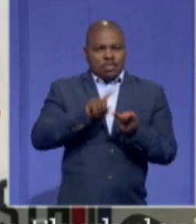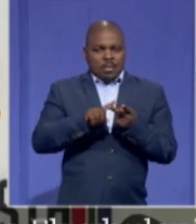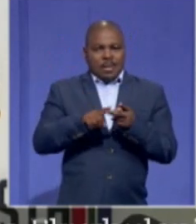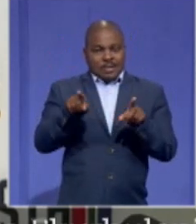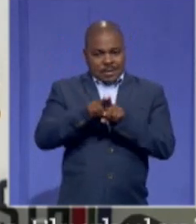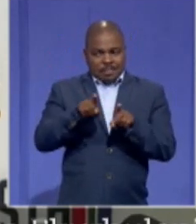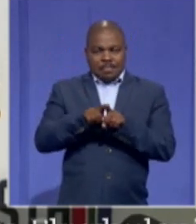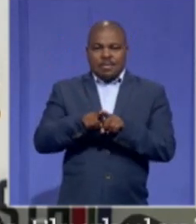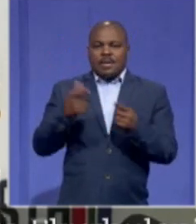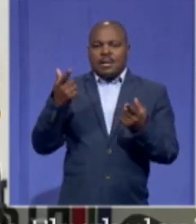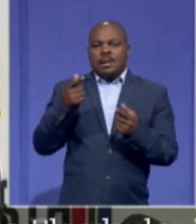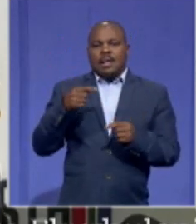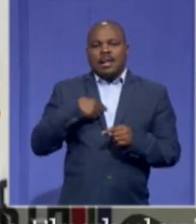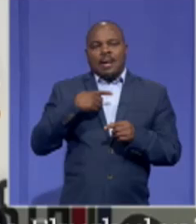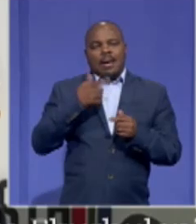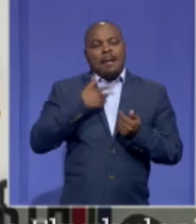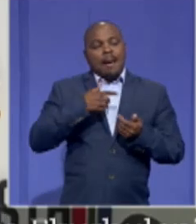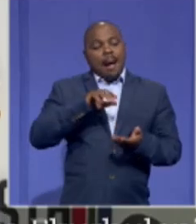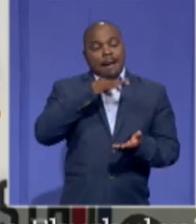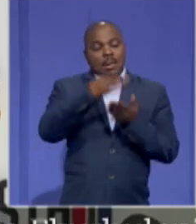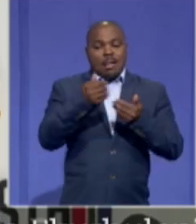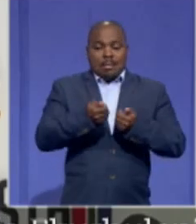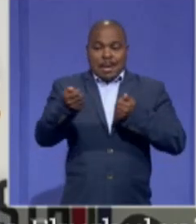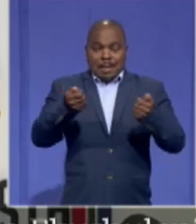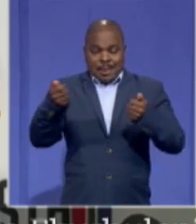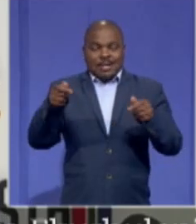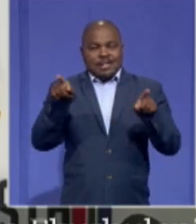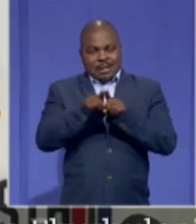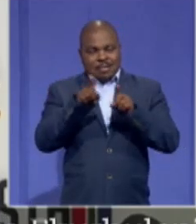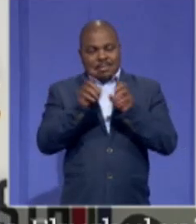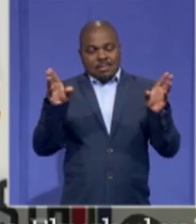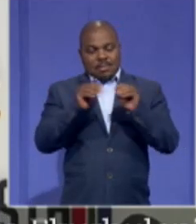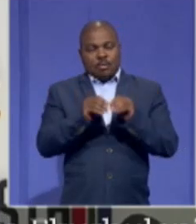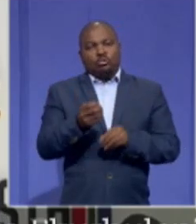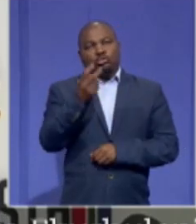in the number of returned applications, which now stands at